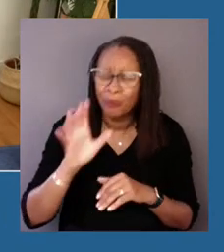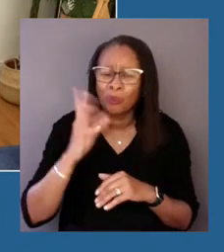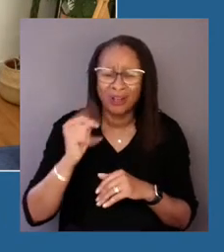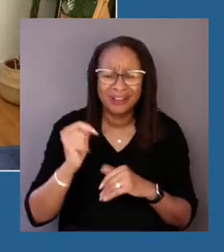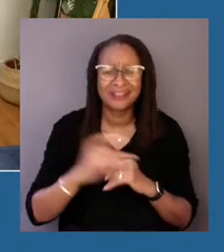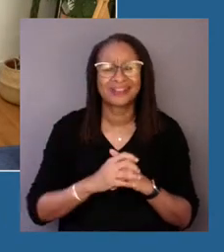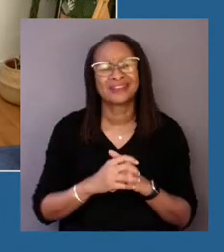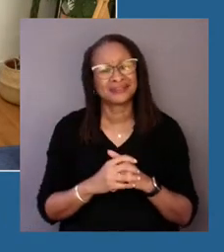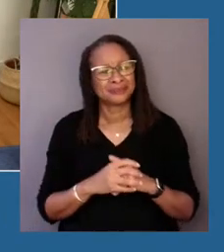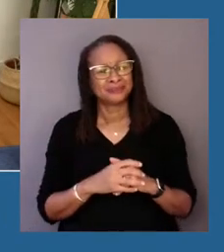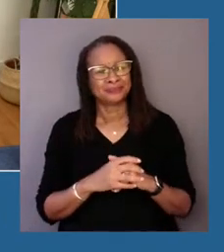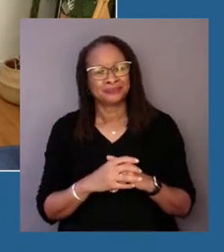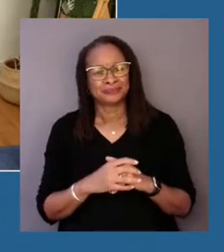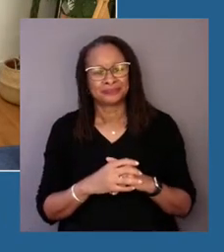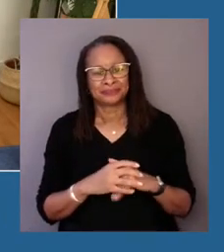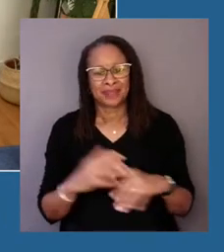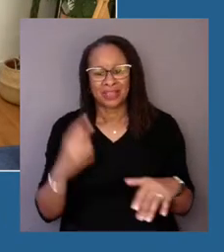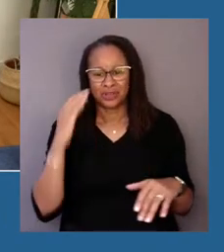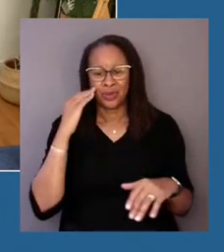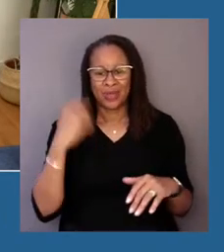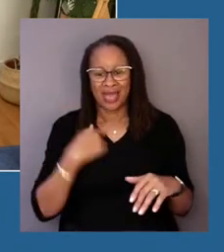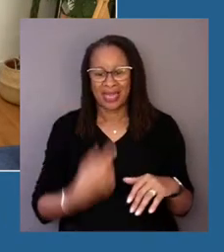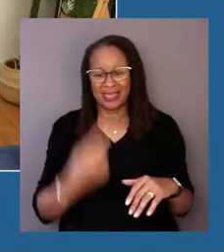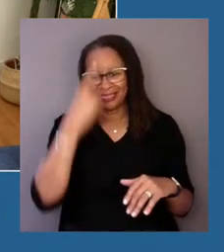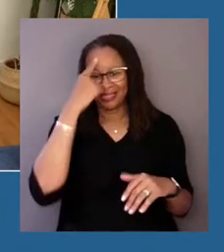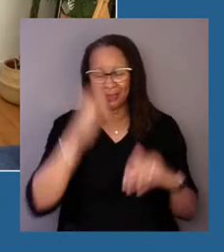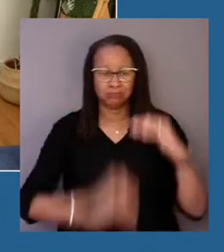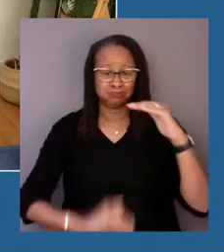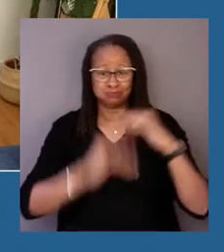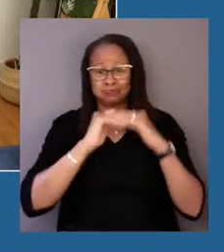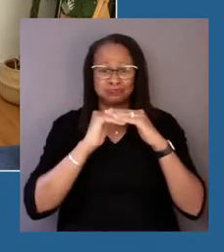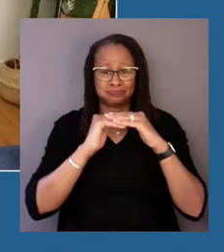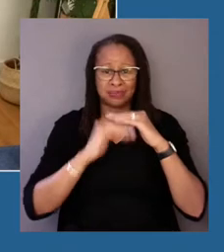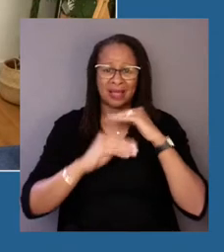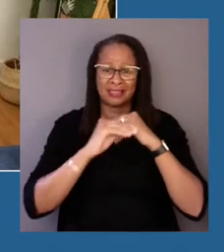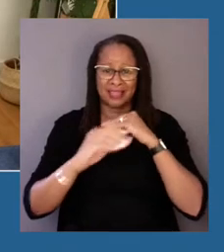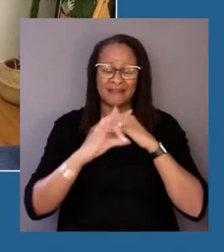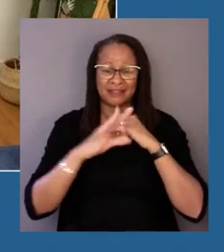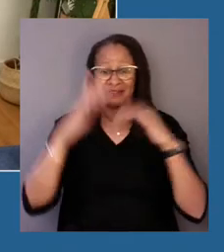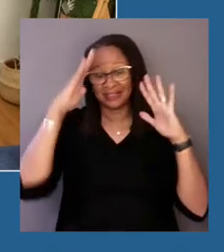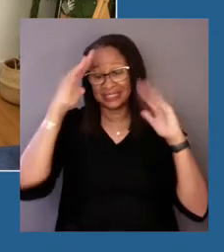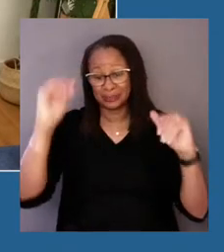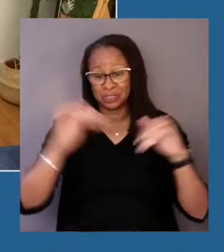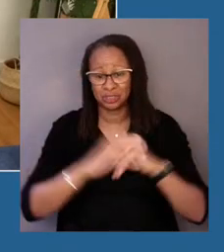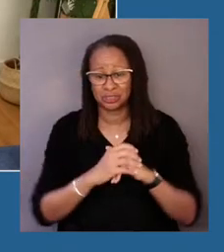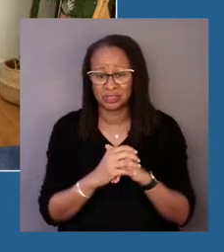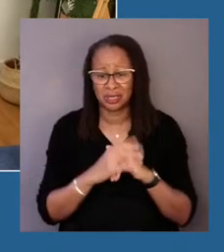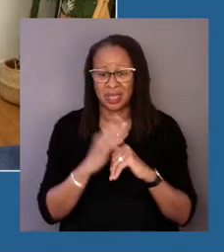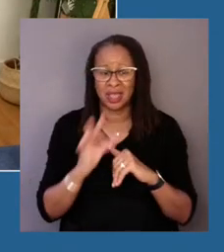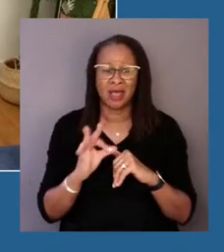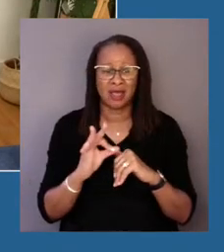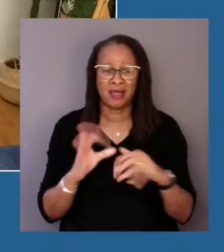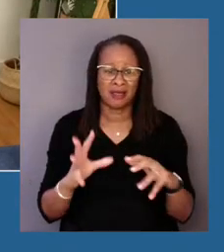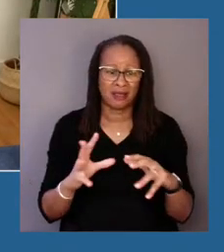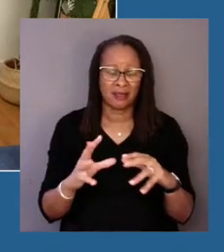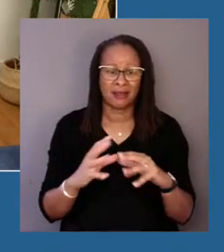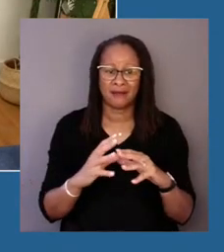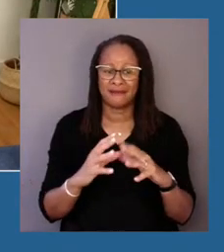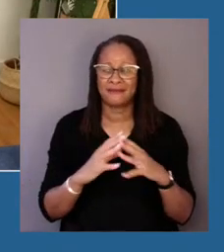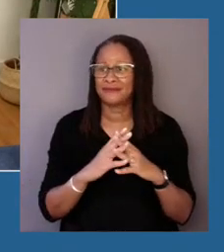Even though I think I've already hit the maximum level of expectation of exceptionally